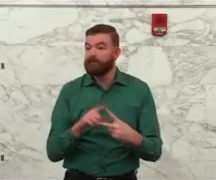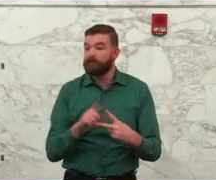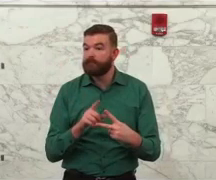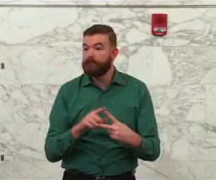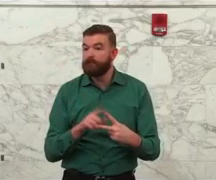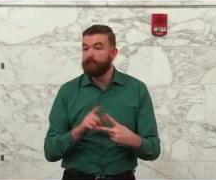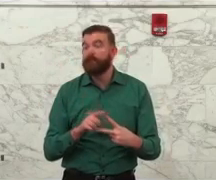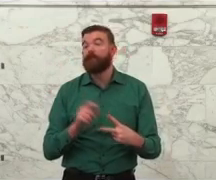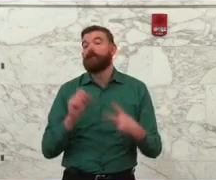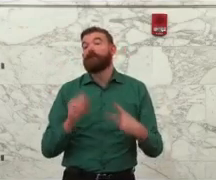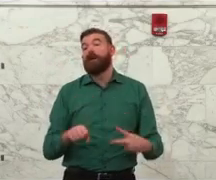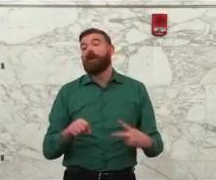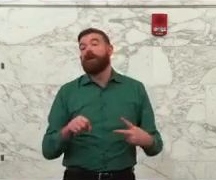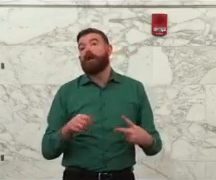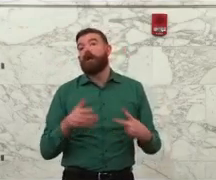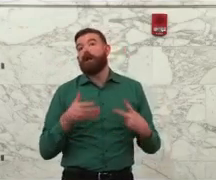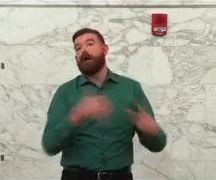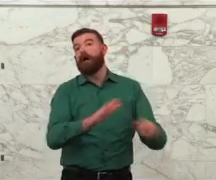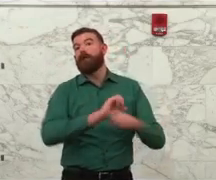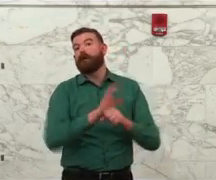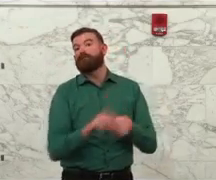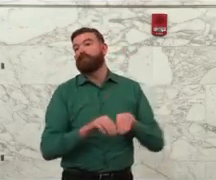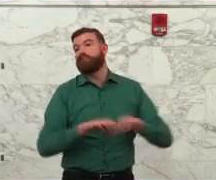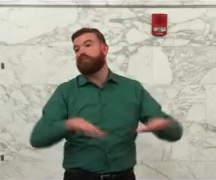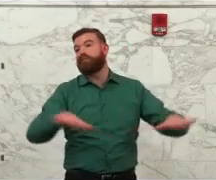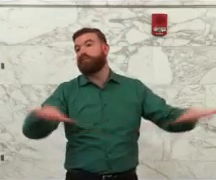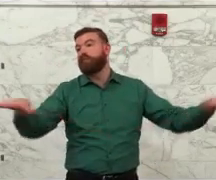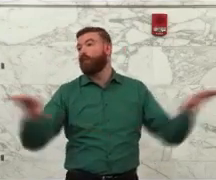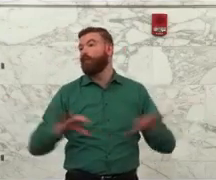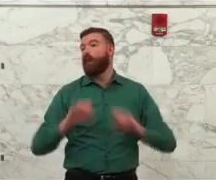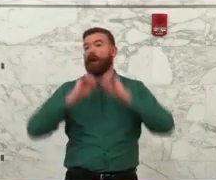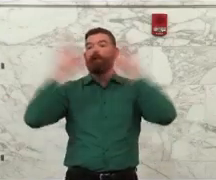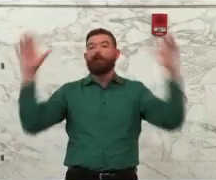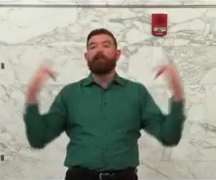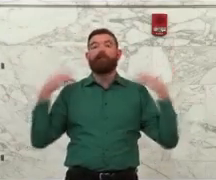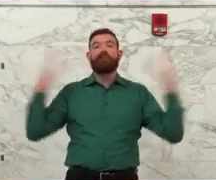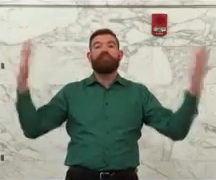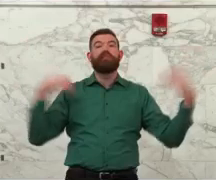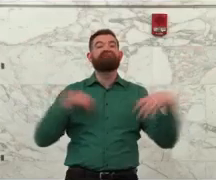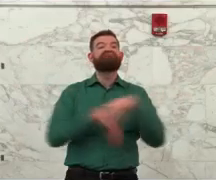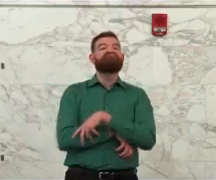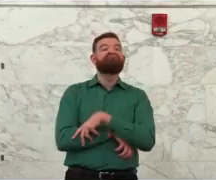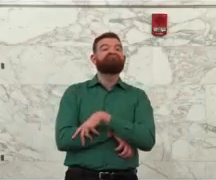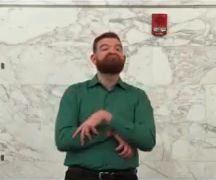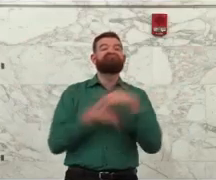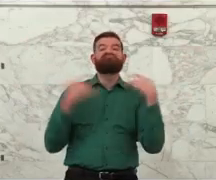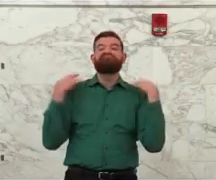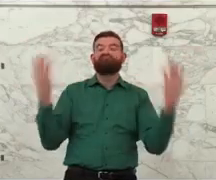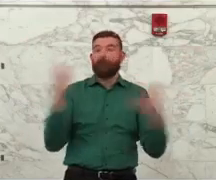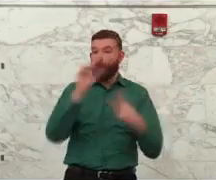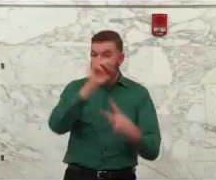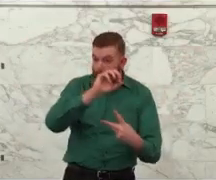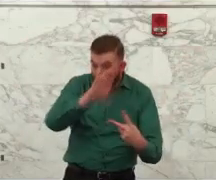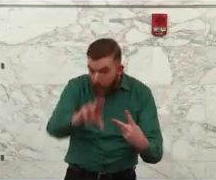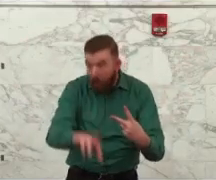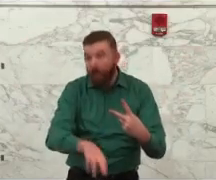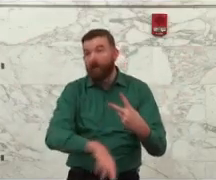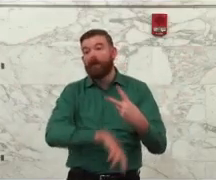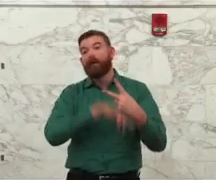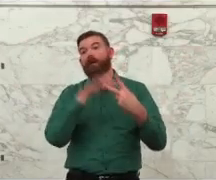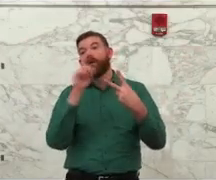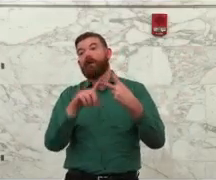run its course, to not take the steps that we're taking, and ultimately pay a huge price in fatalities